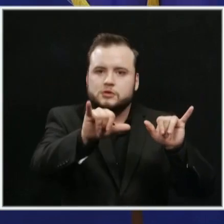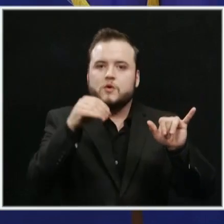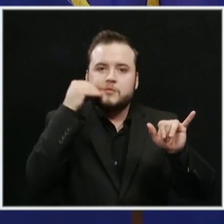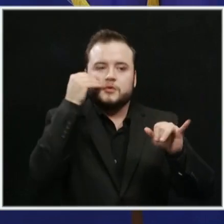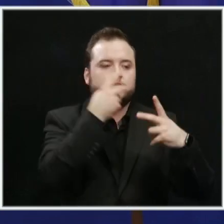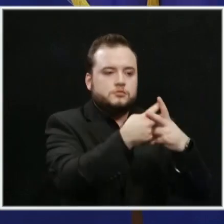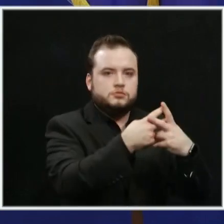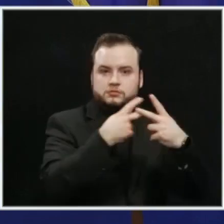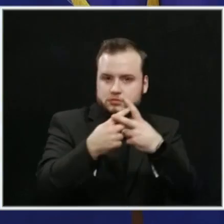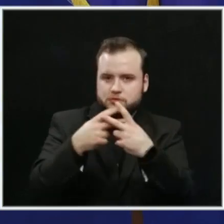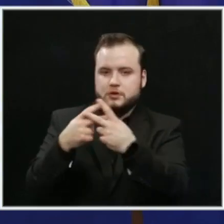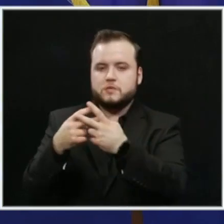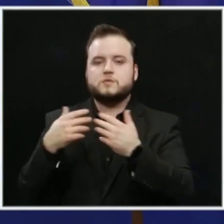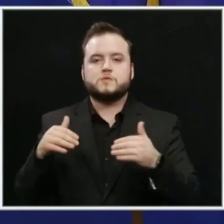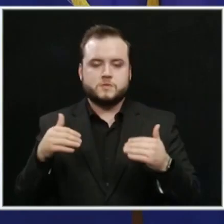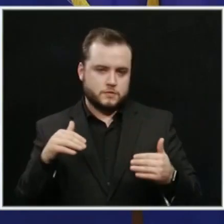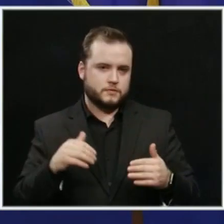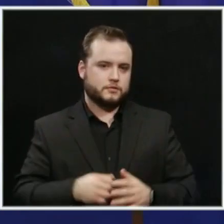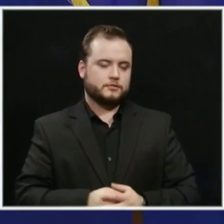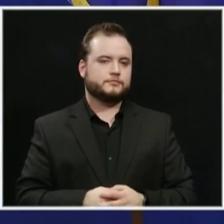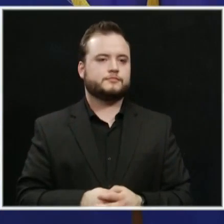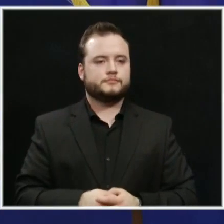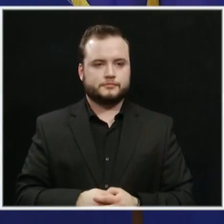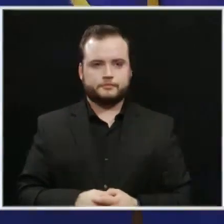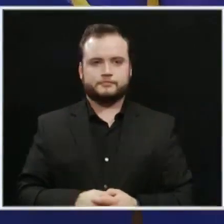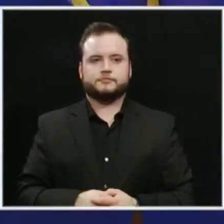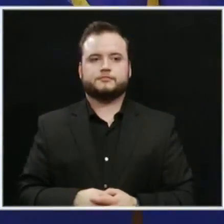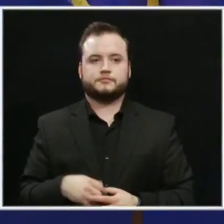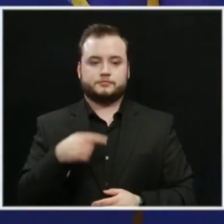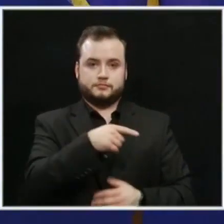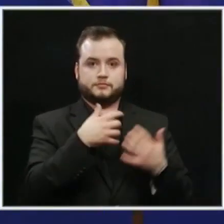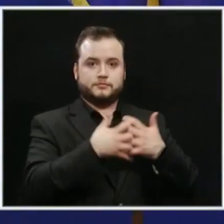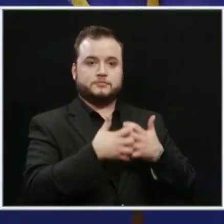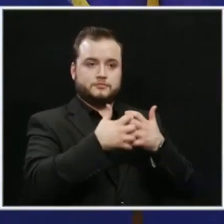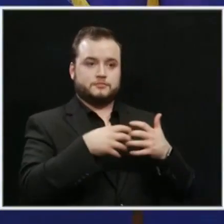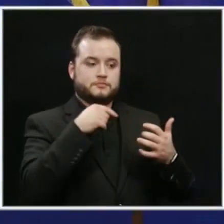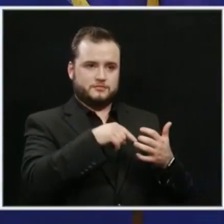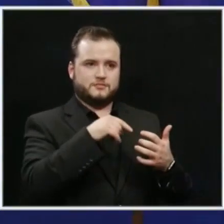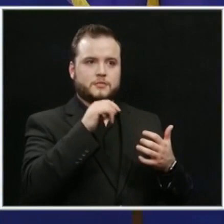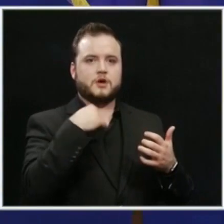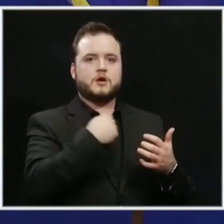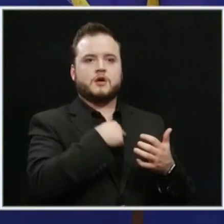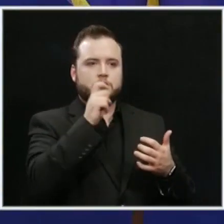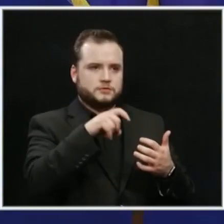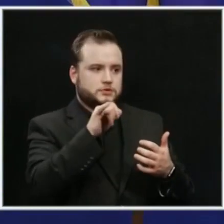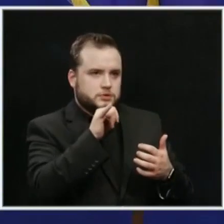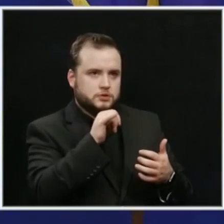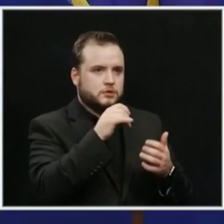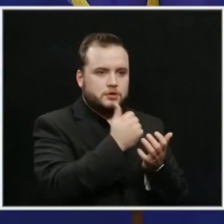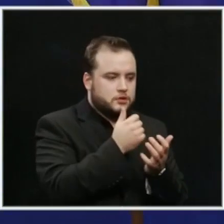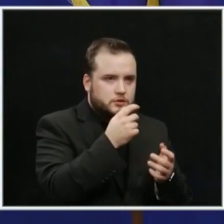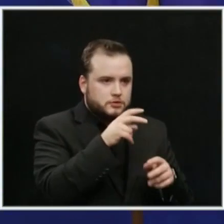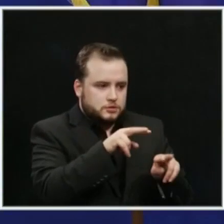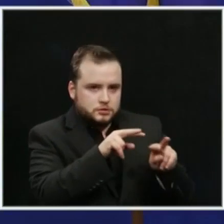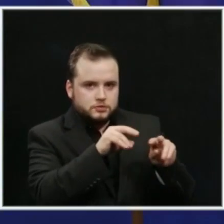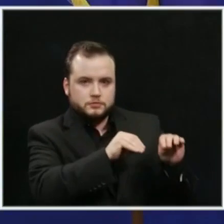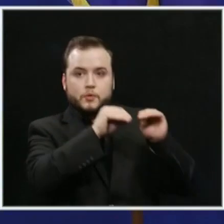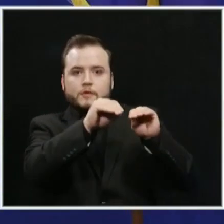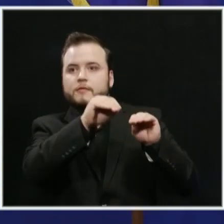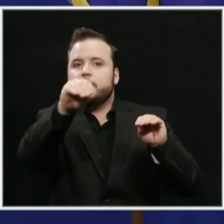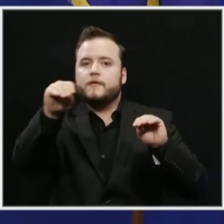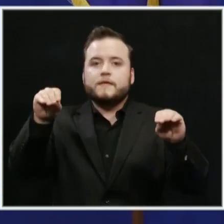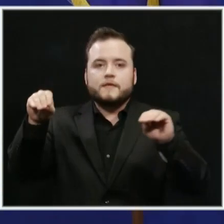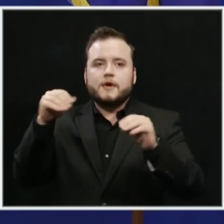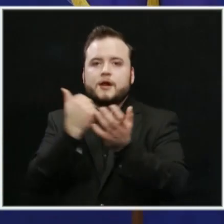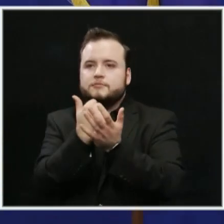processing plants across this. I would remind Minnesotans that the way we protect each other is to continue our social distancing, to